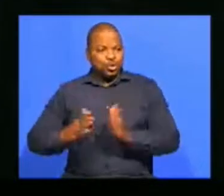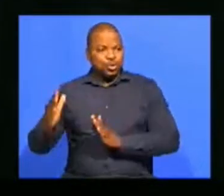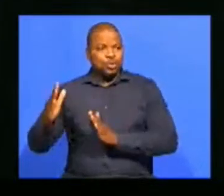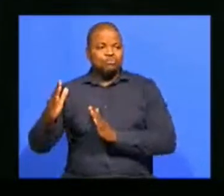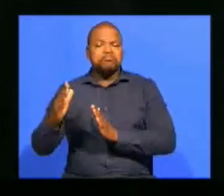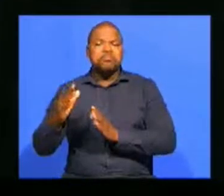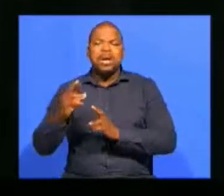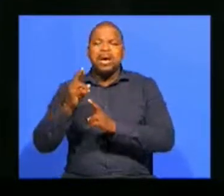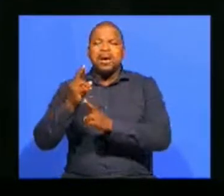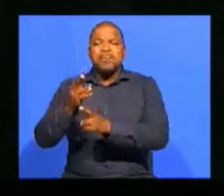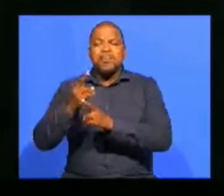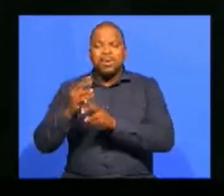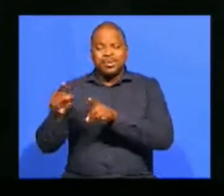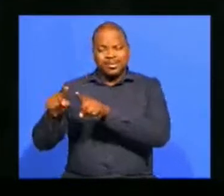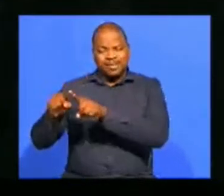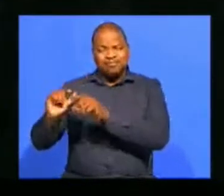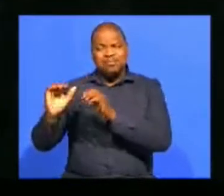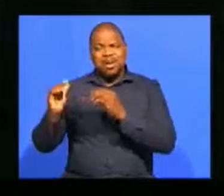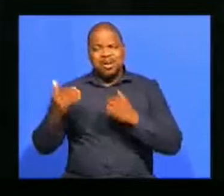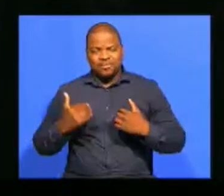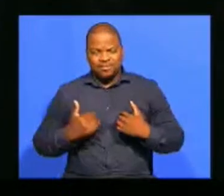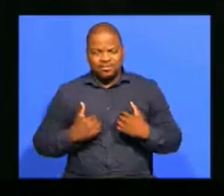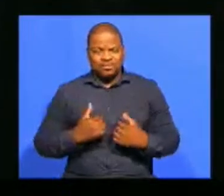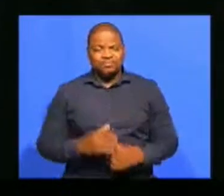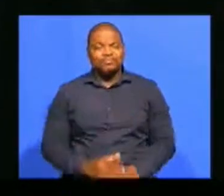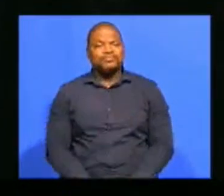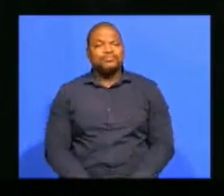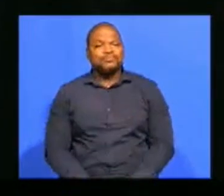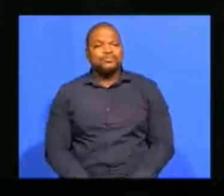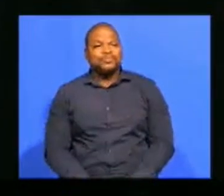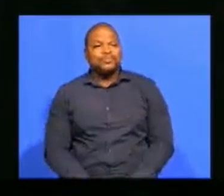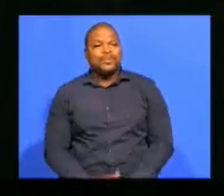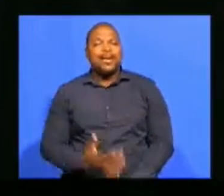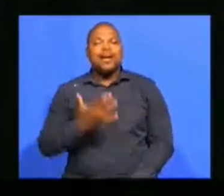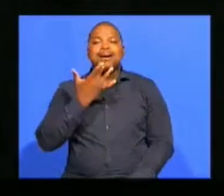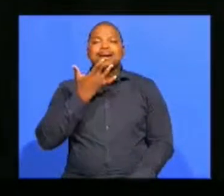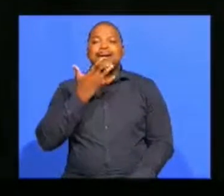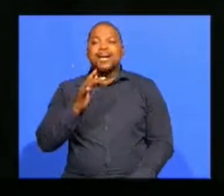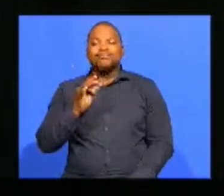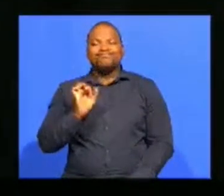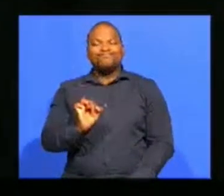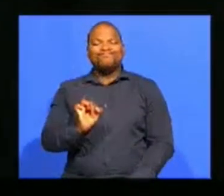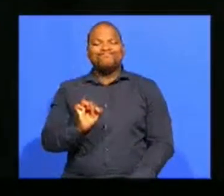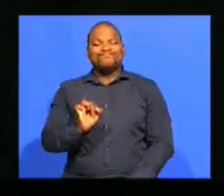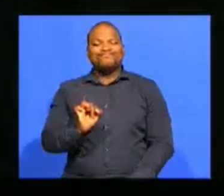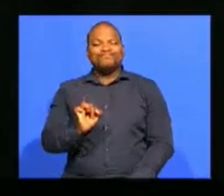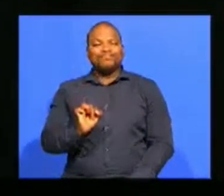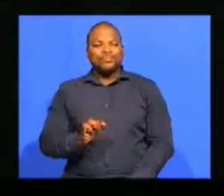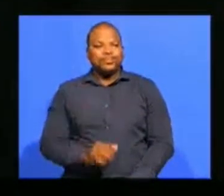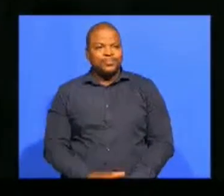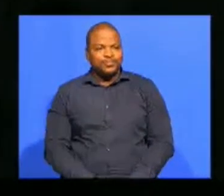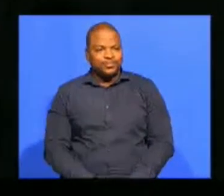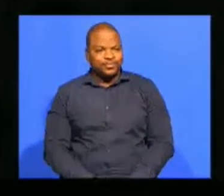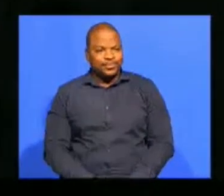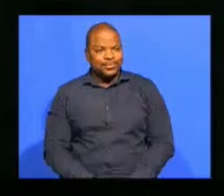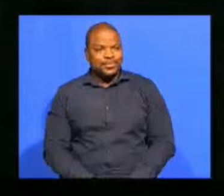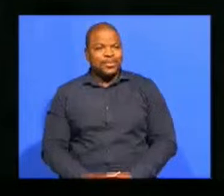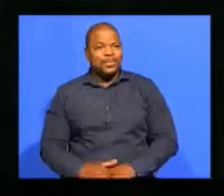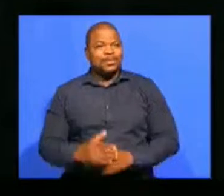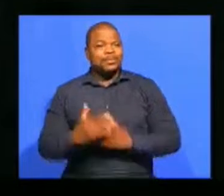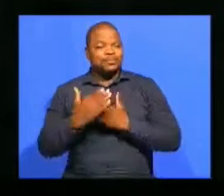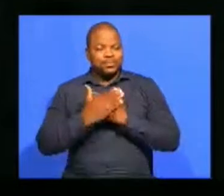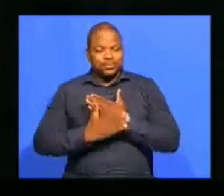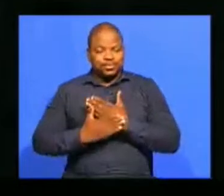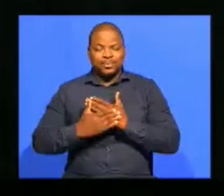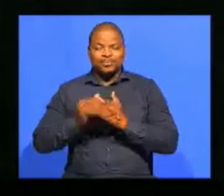with respect to things similar. But luckily and happily, we have been pleased